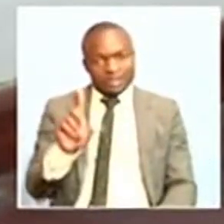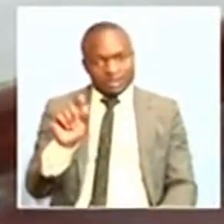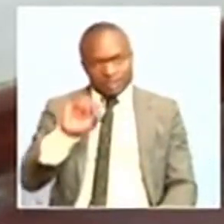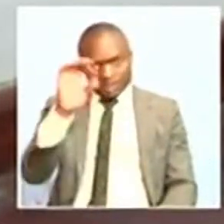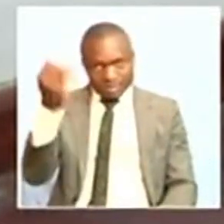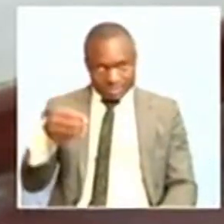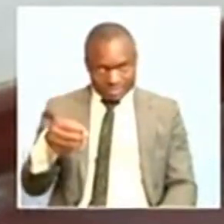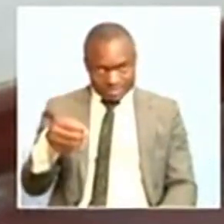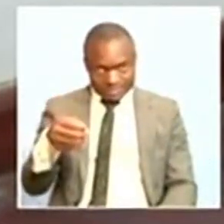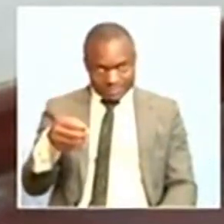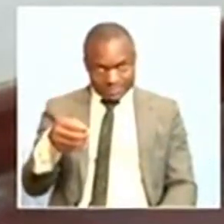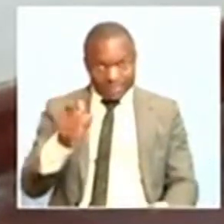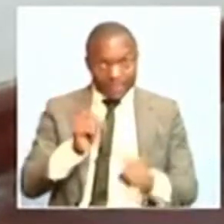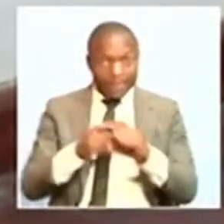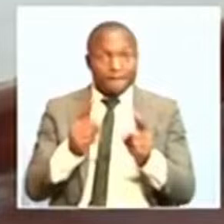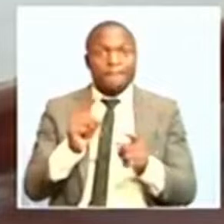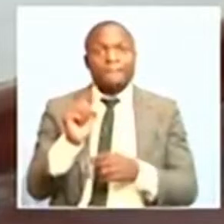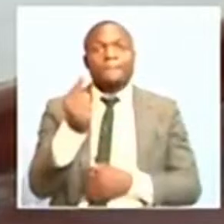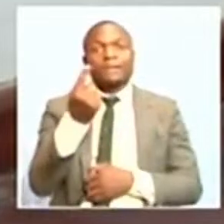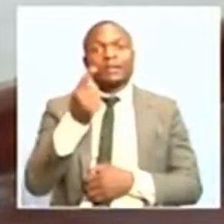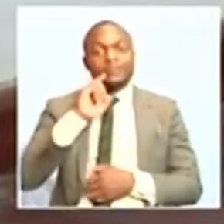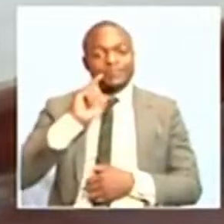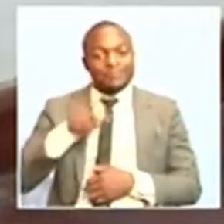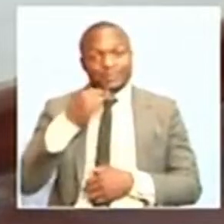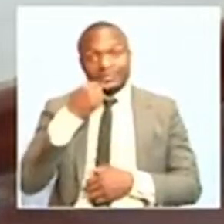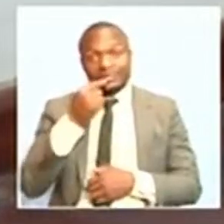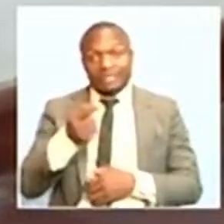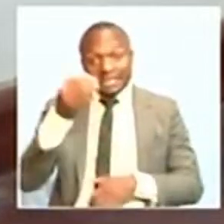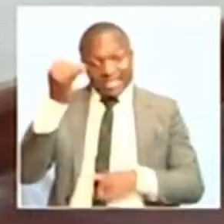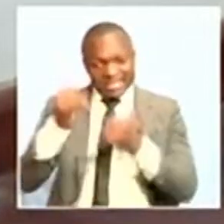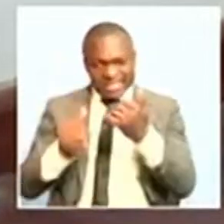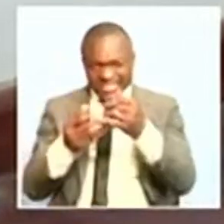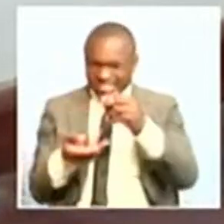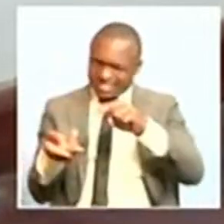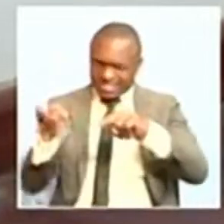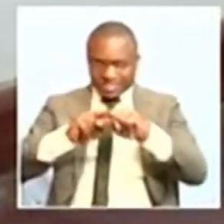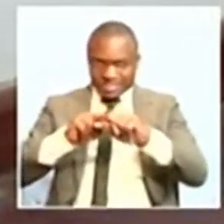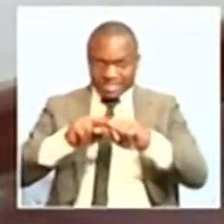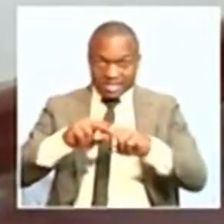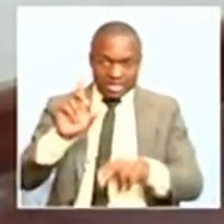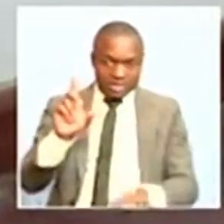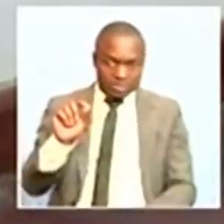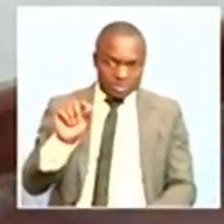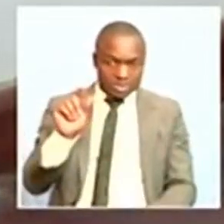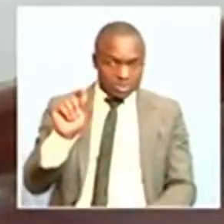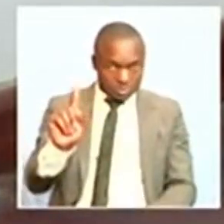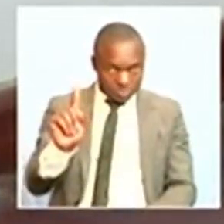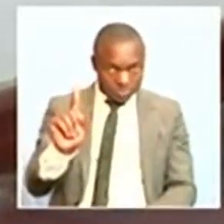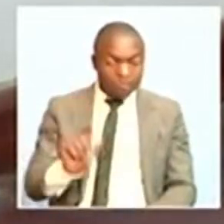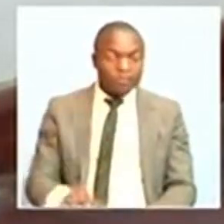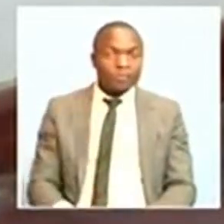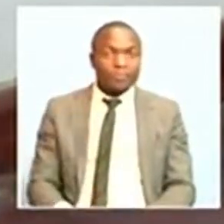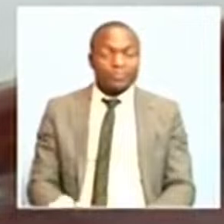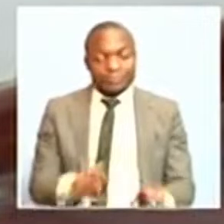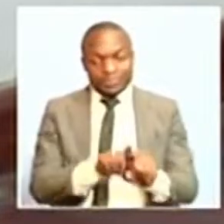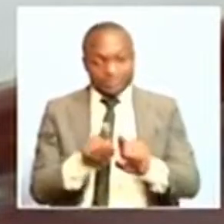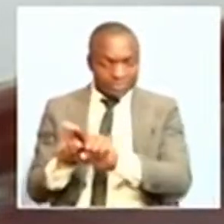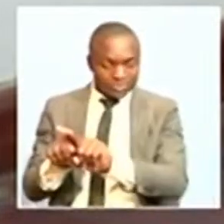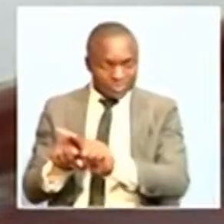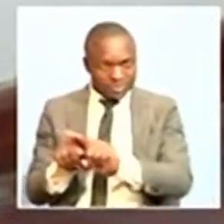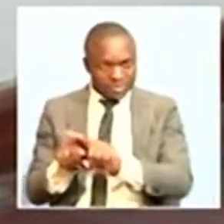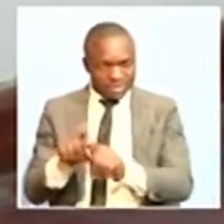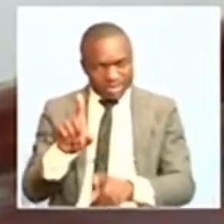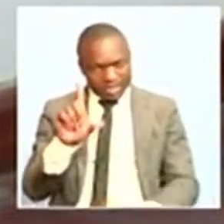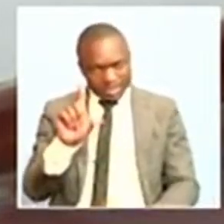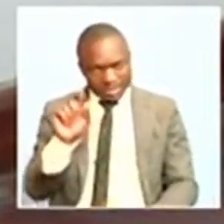20%, but firstly I must mention that the last increment was in 2021, and it was also by 20